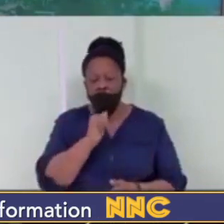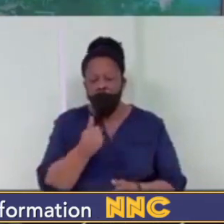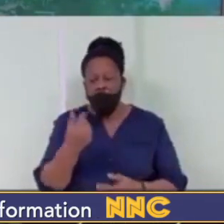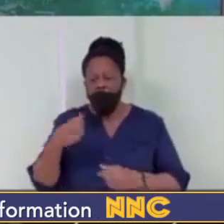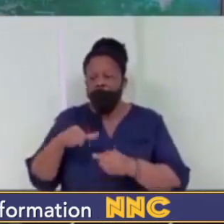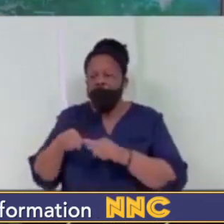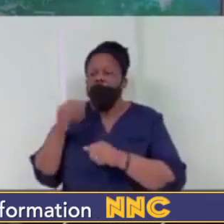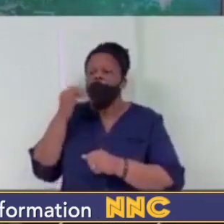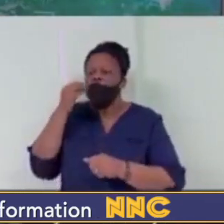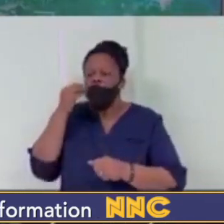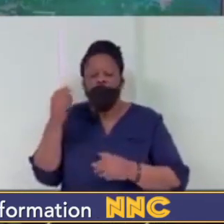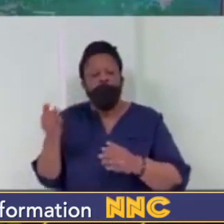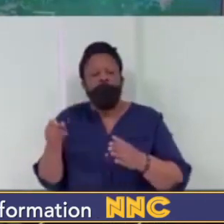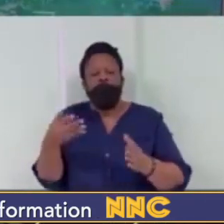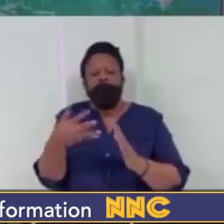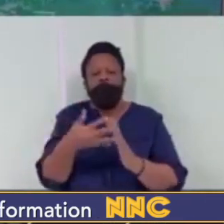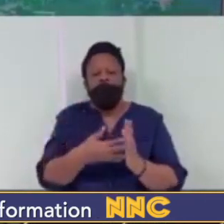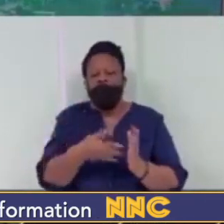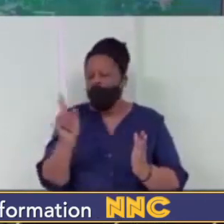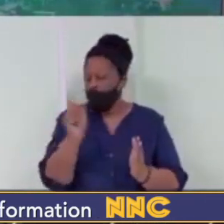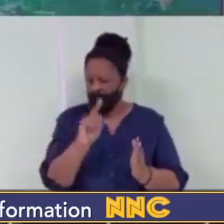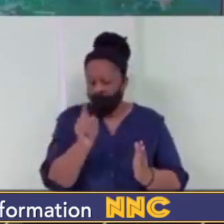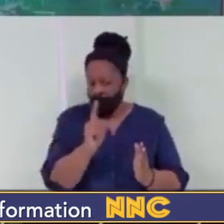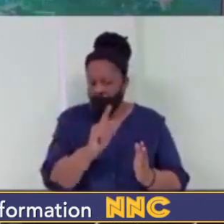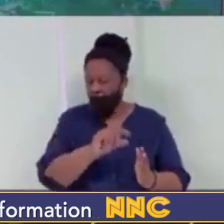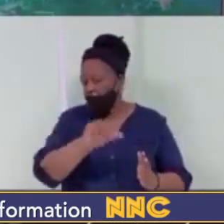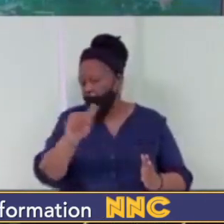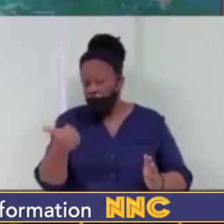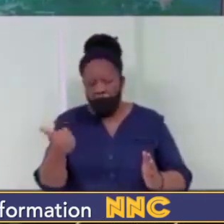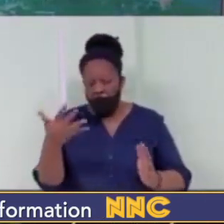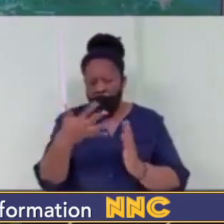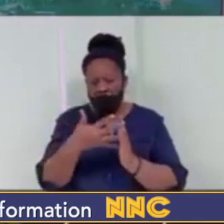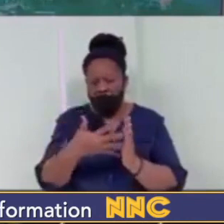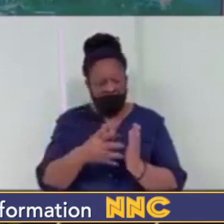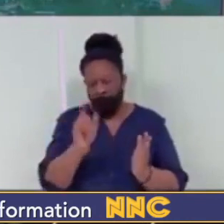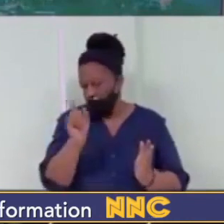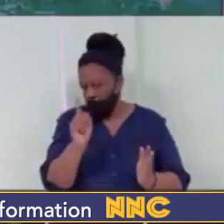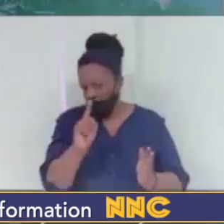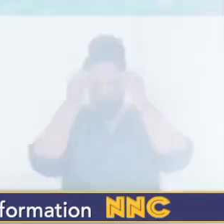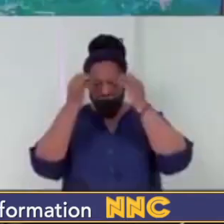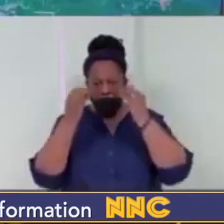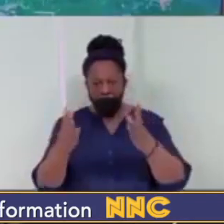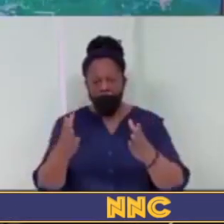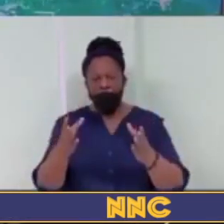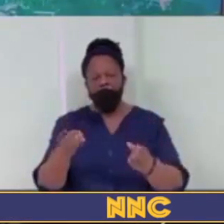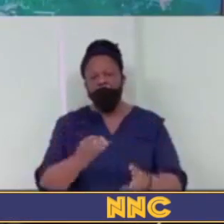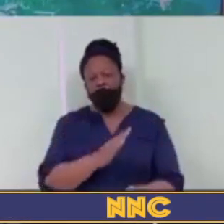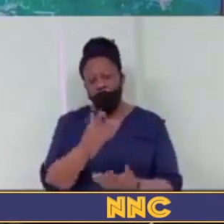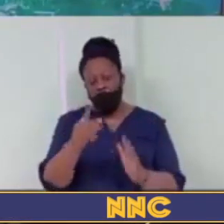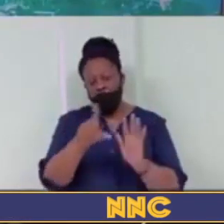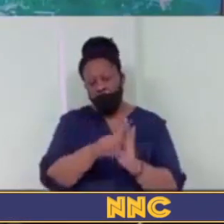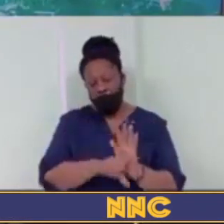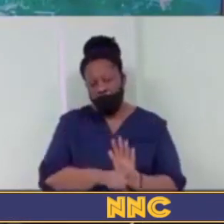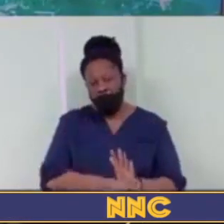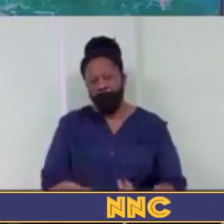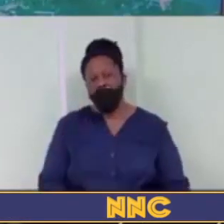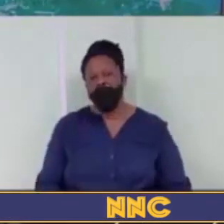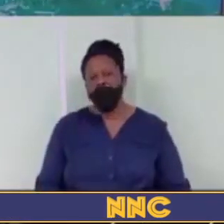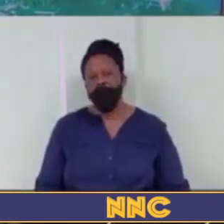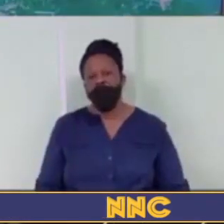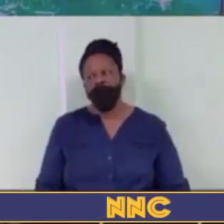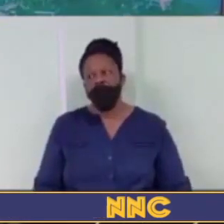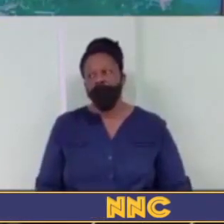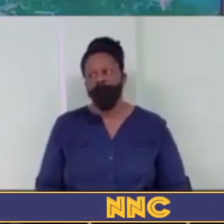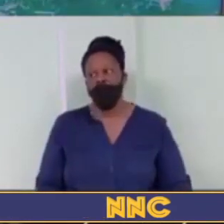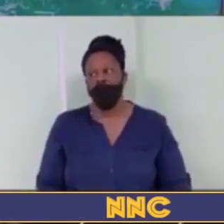noted that persons who are uploading incorrect information are putting others at risk. We are seeing a number